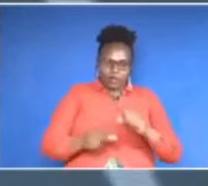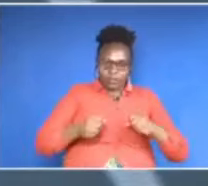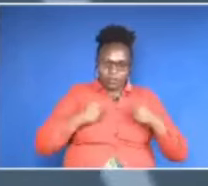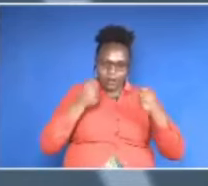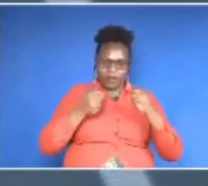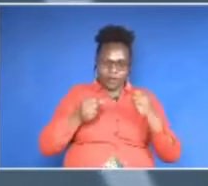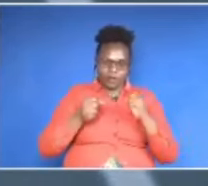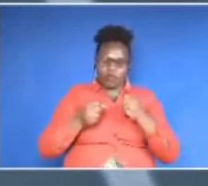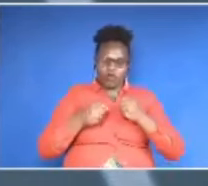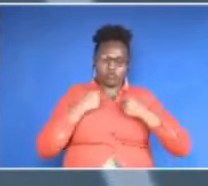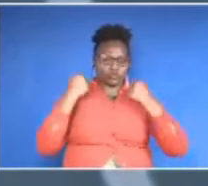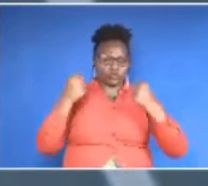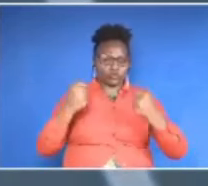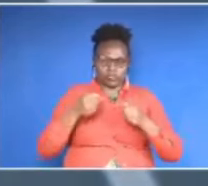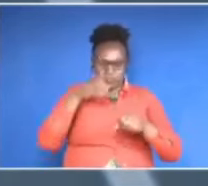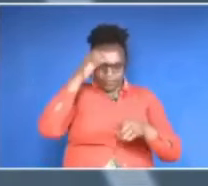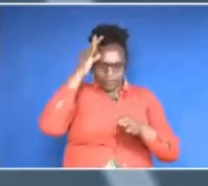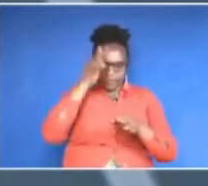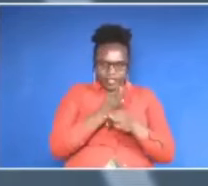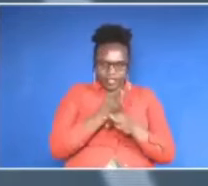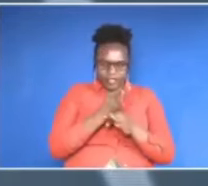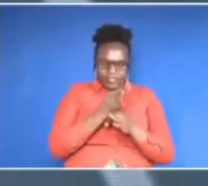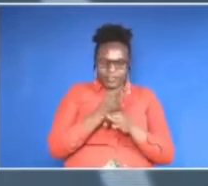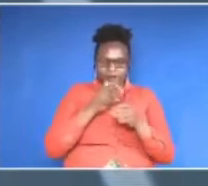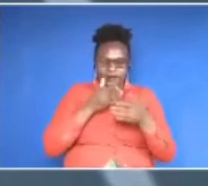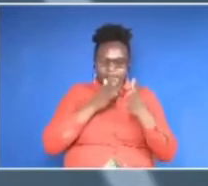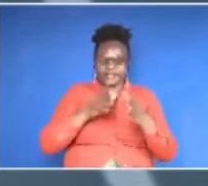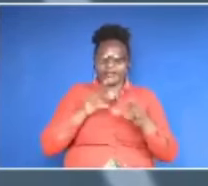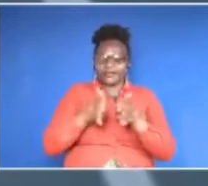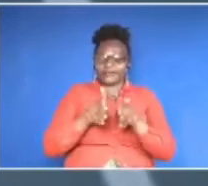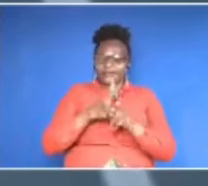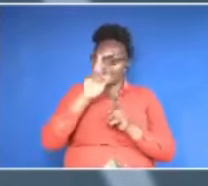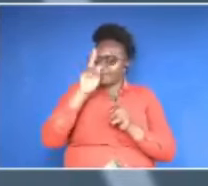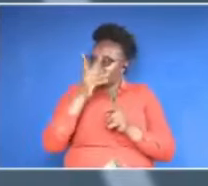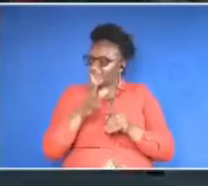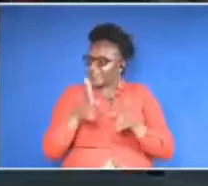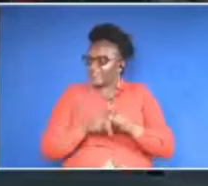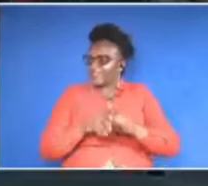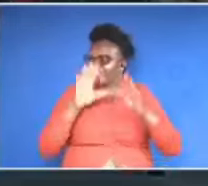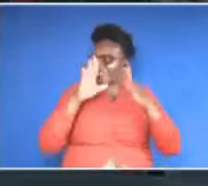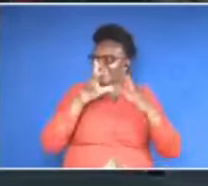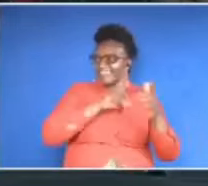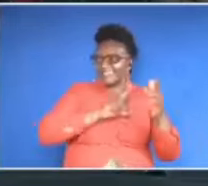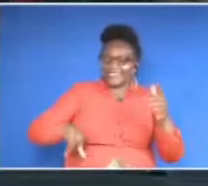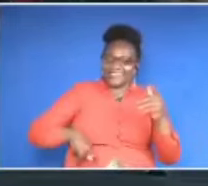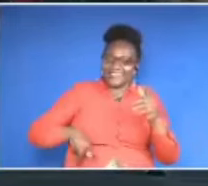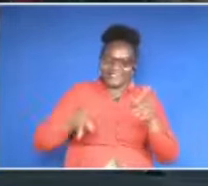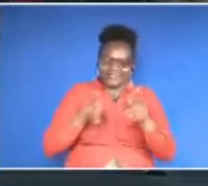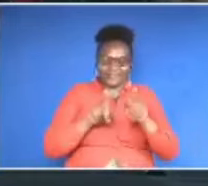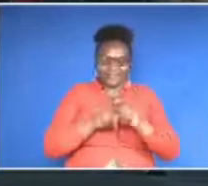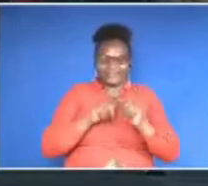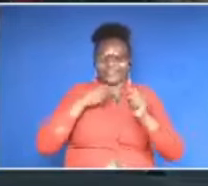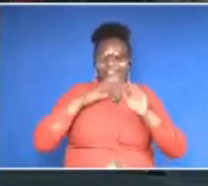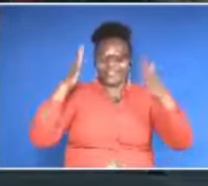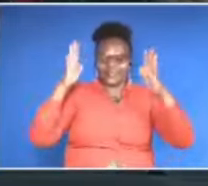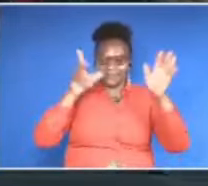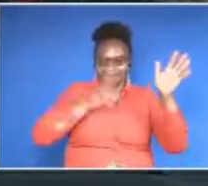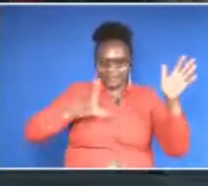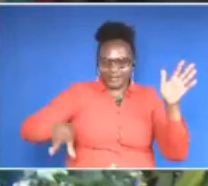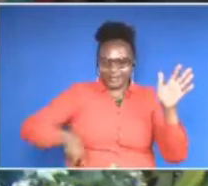powerful bulldozers, women who are powerful in the spirit like Kenya. Let's celebrate the Lord. Wacha tumsherehekee Bwana.